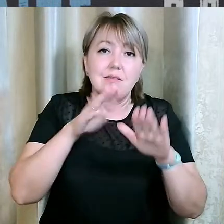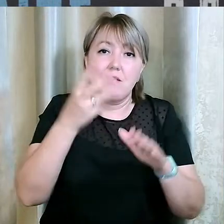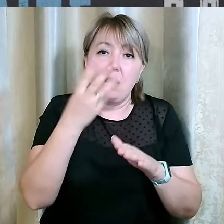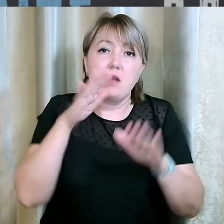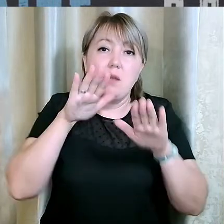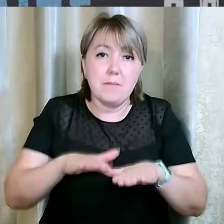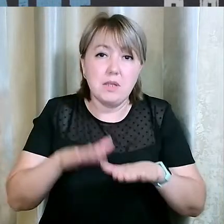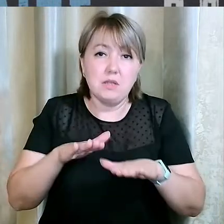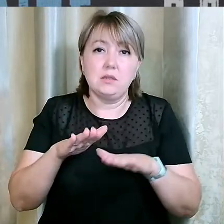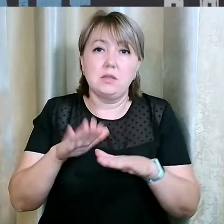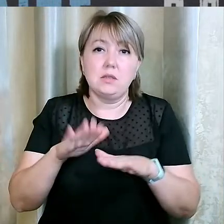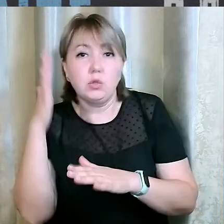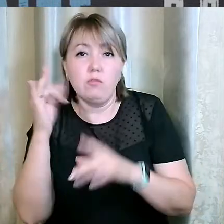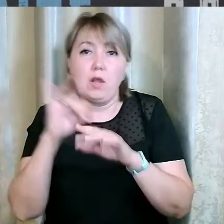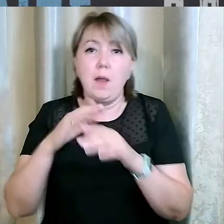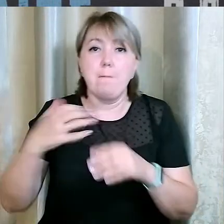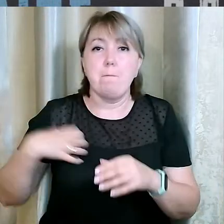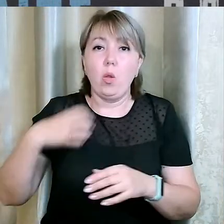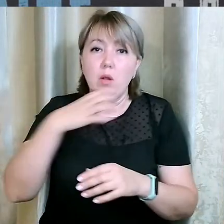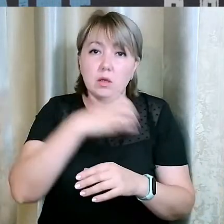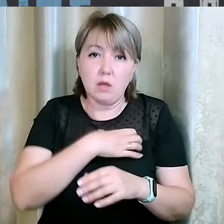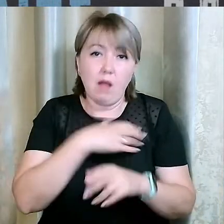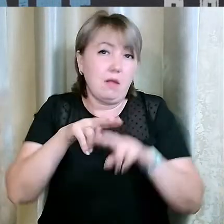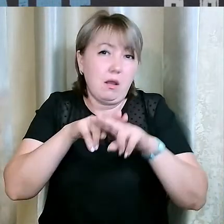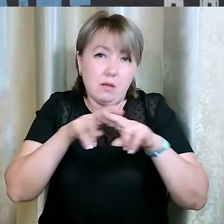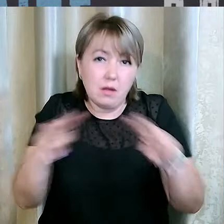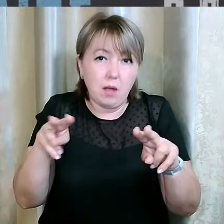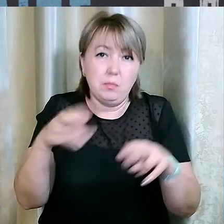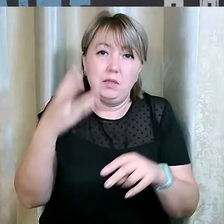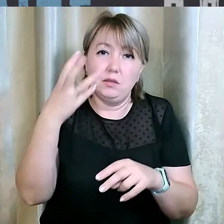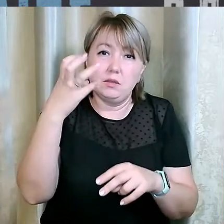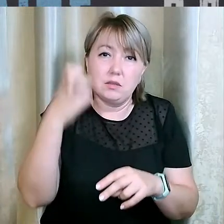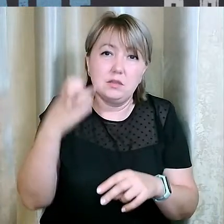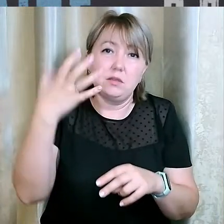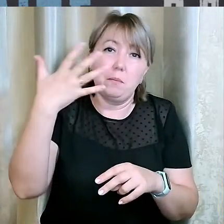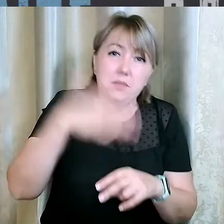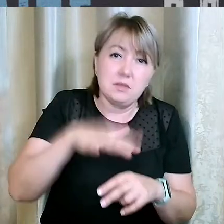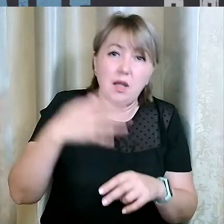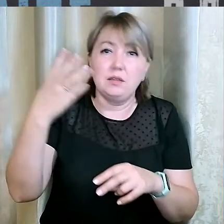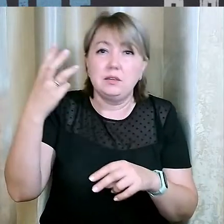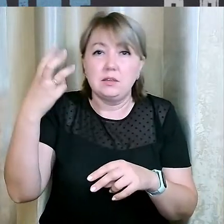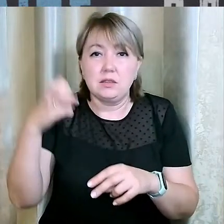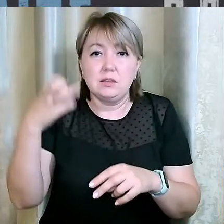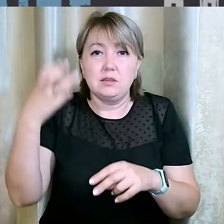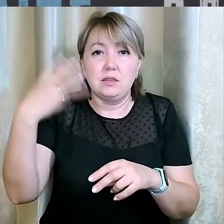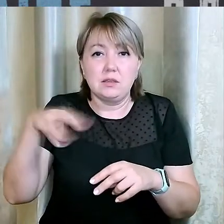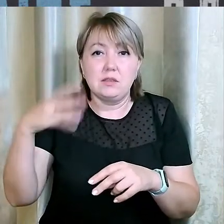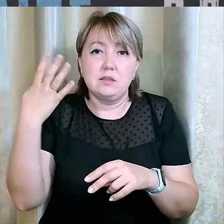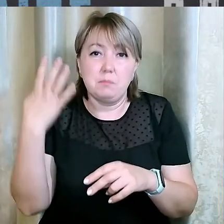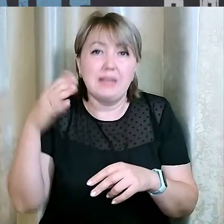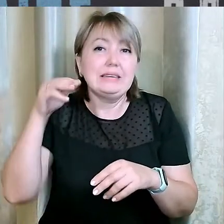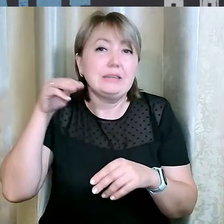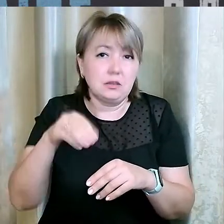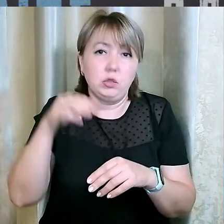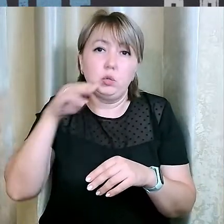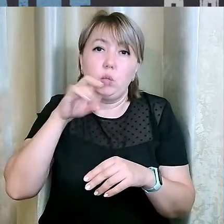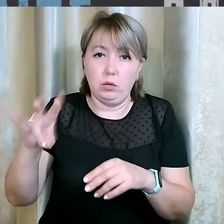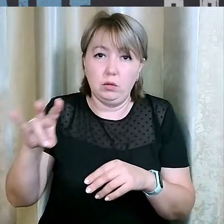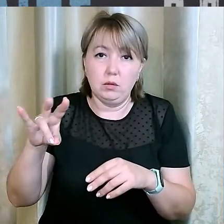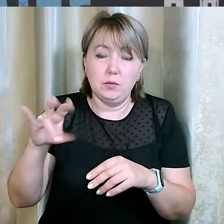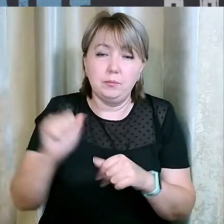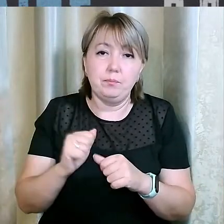They have threshed 410,000 tons. The third place was taken by Bolgrad and Berezov rayons with